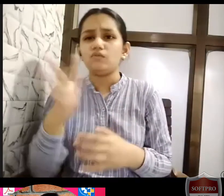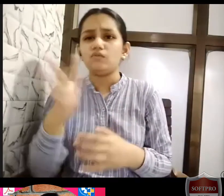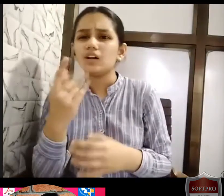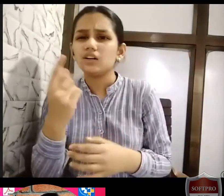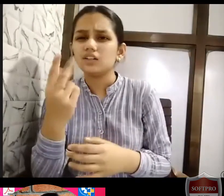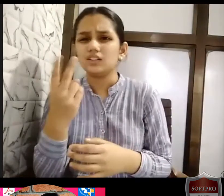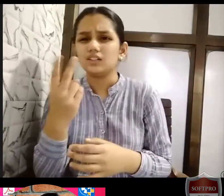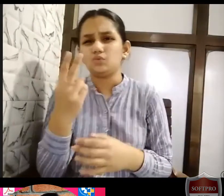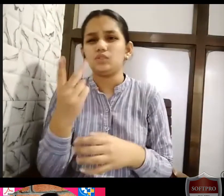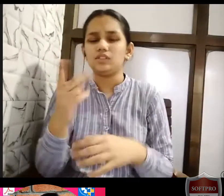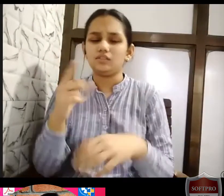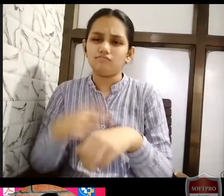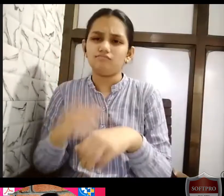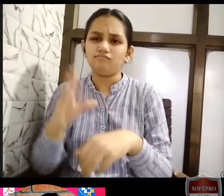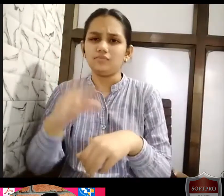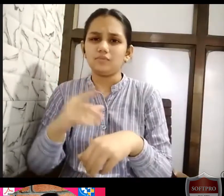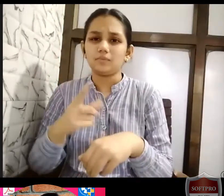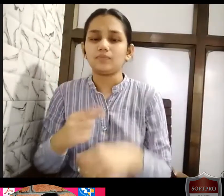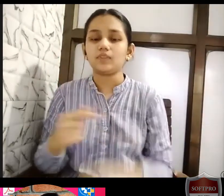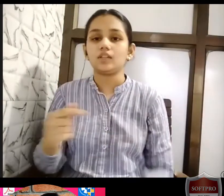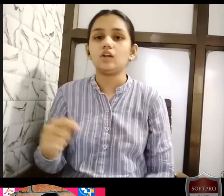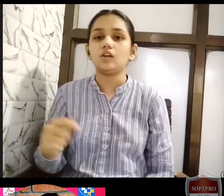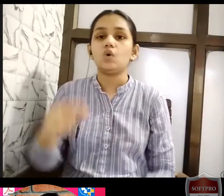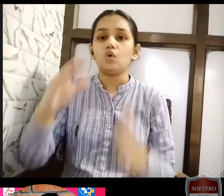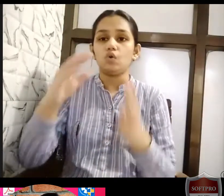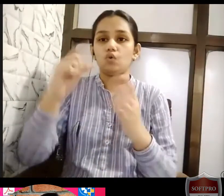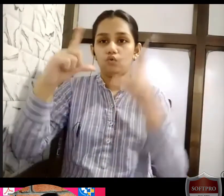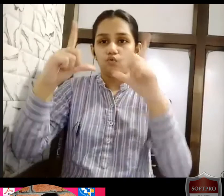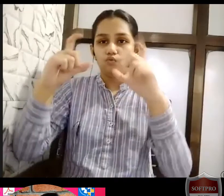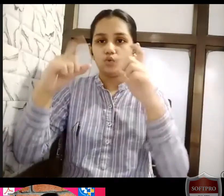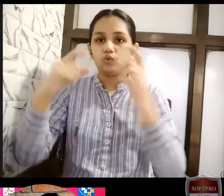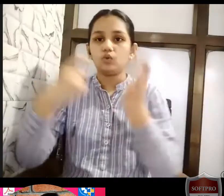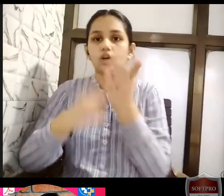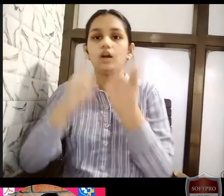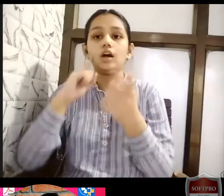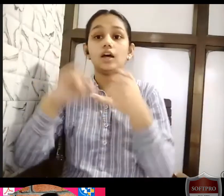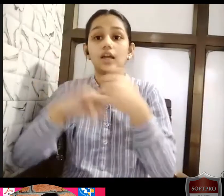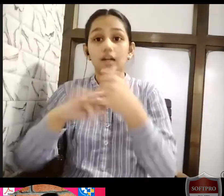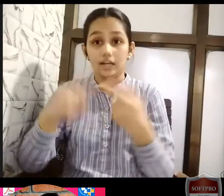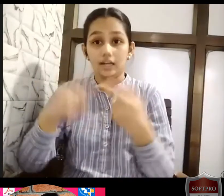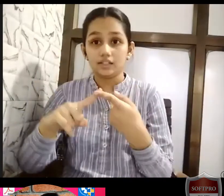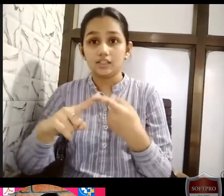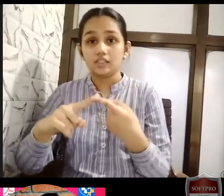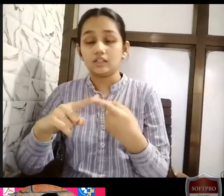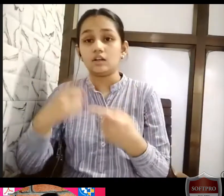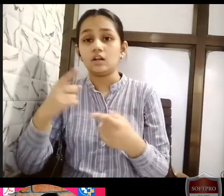What is this photo rise? Photo rise is the effect we have chosen. Yeah.